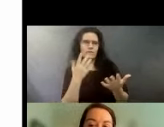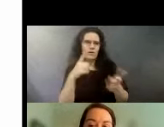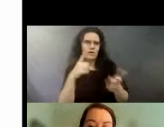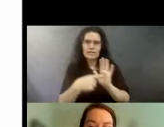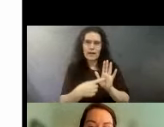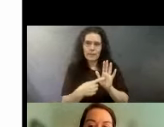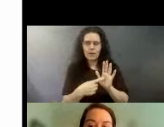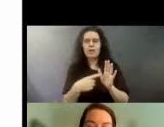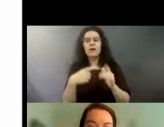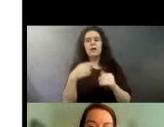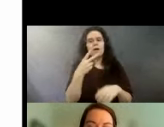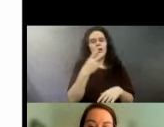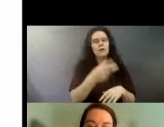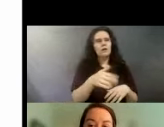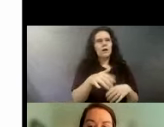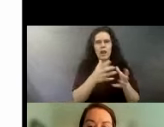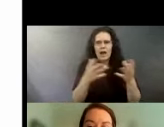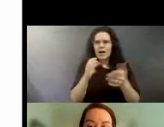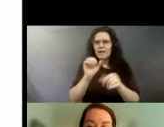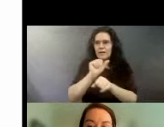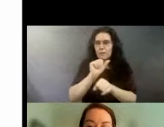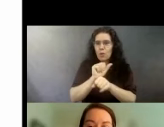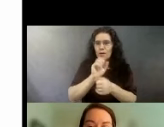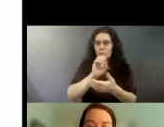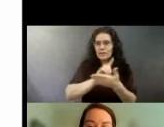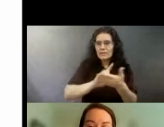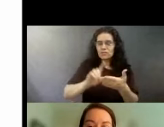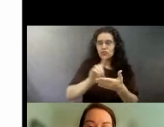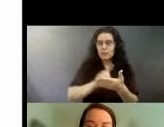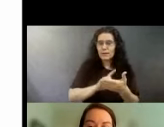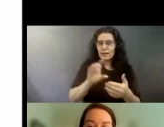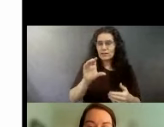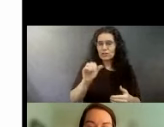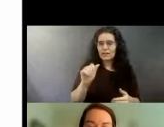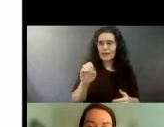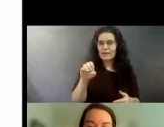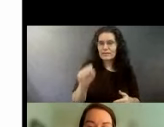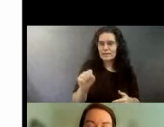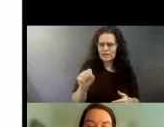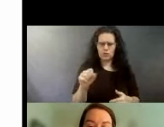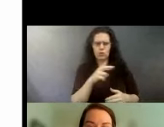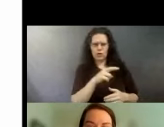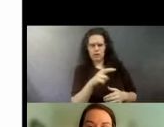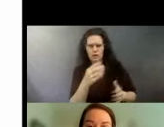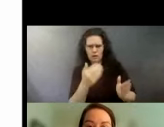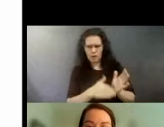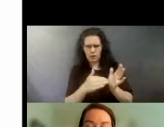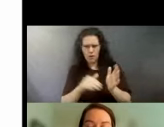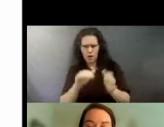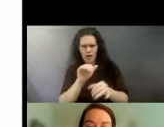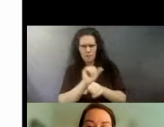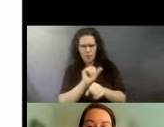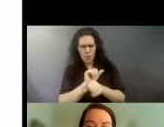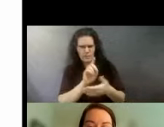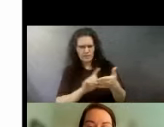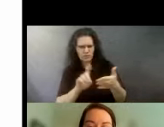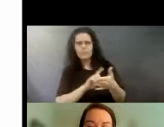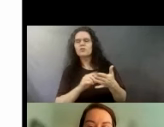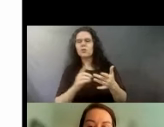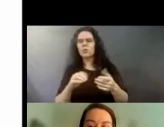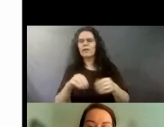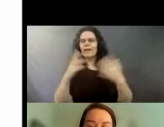So we did we worked with a different organization to do an employment discrimination training there. So those can be other types